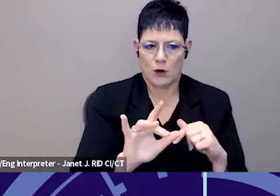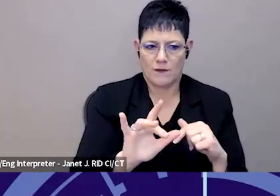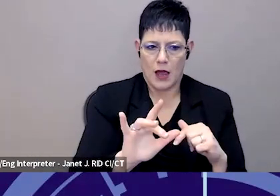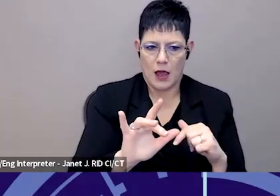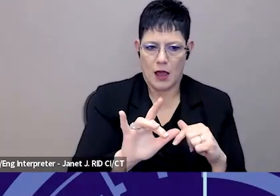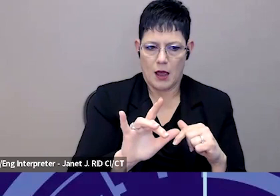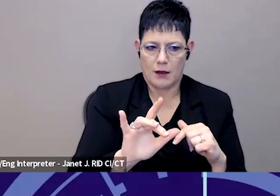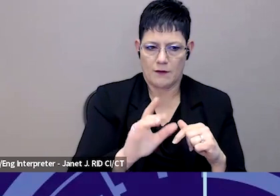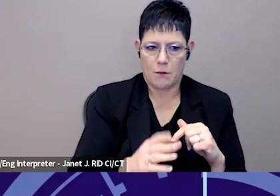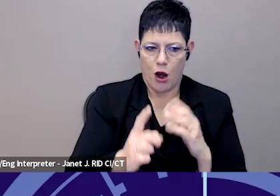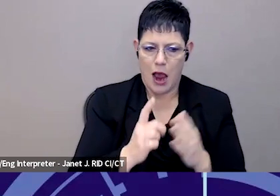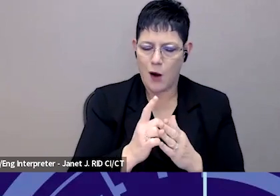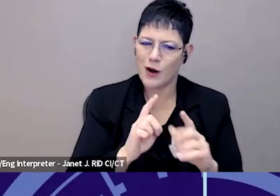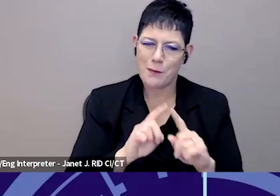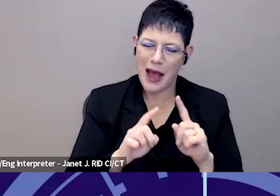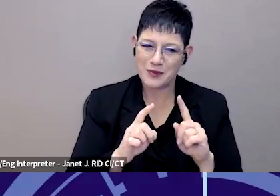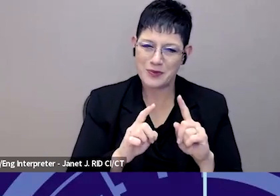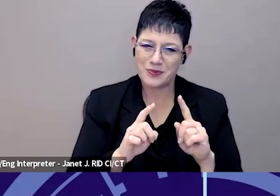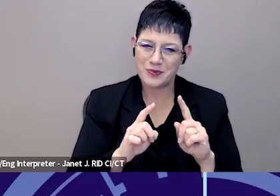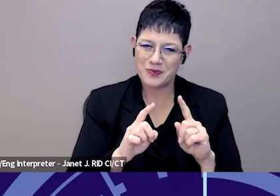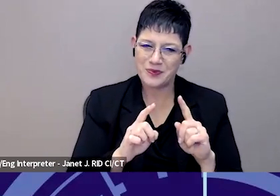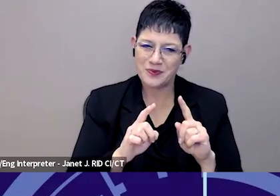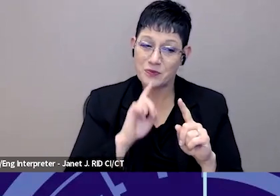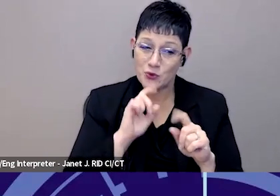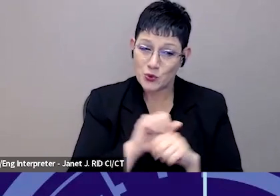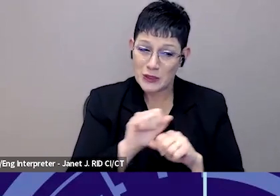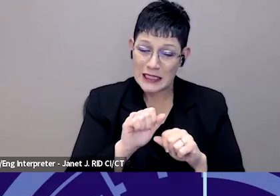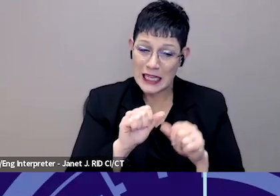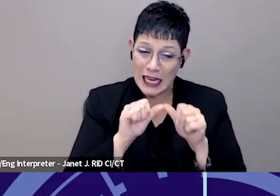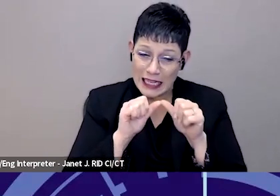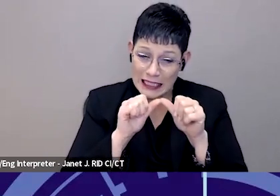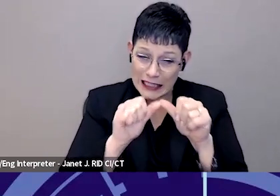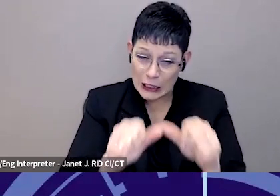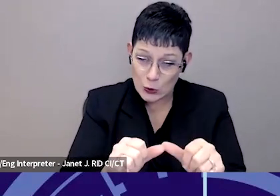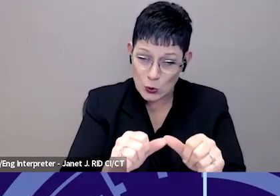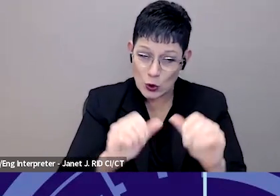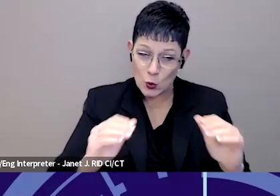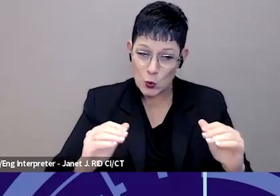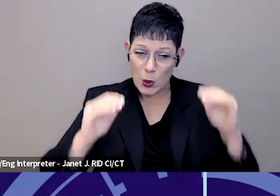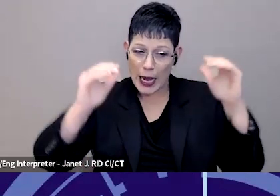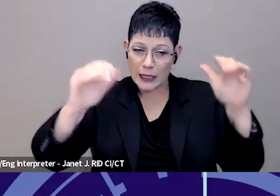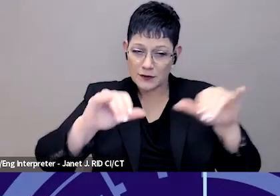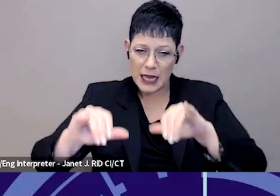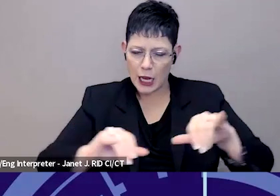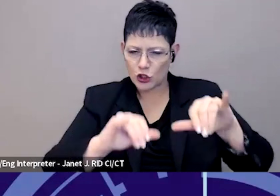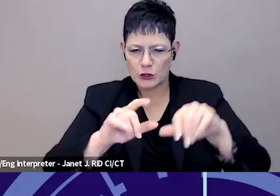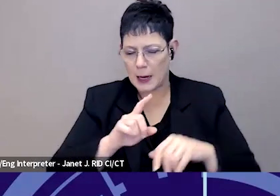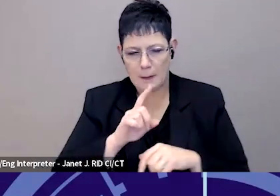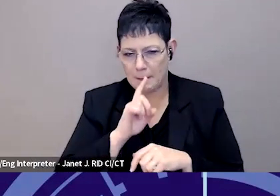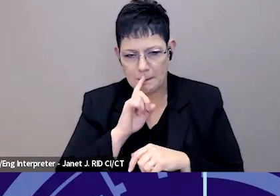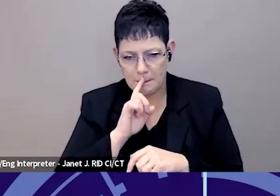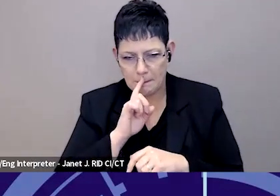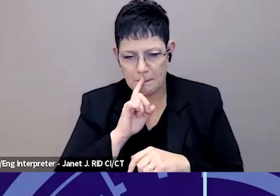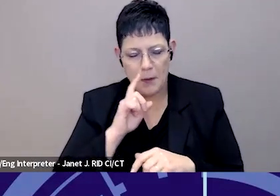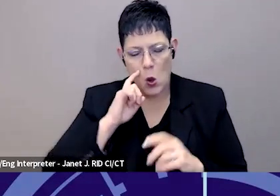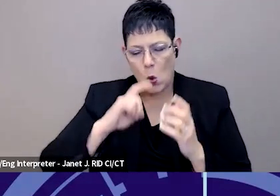seen all of that actually translated into higher wages yet. And we know that there's going to be increased